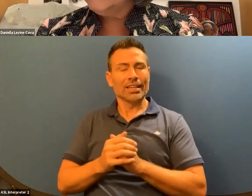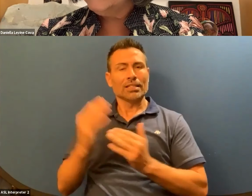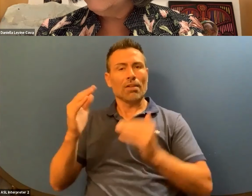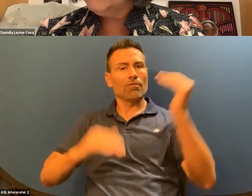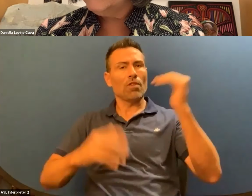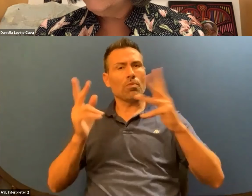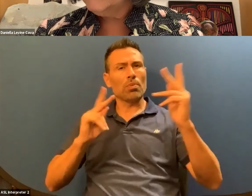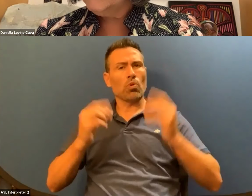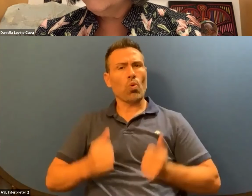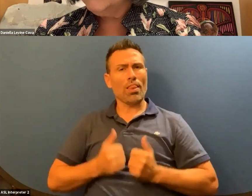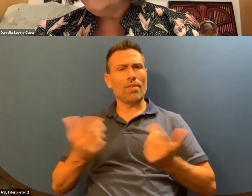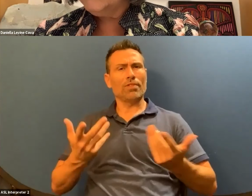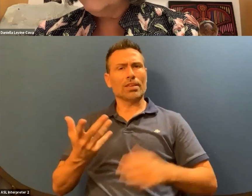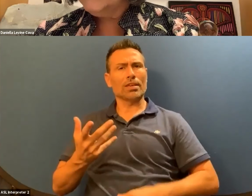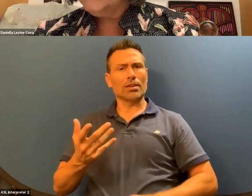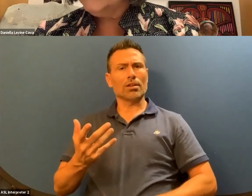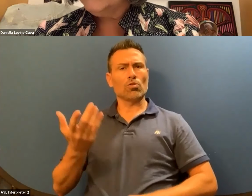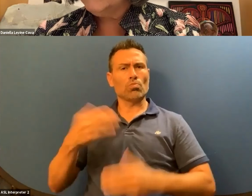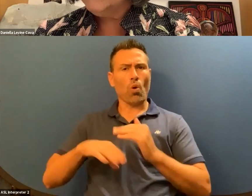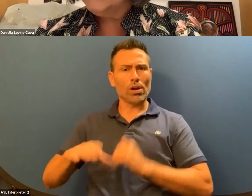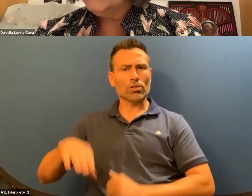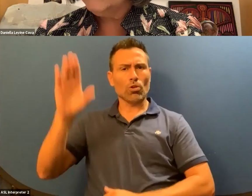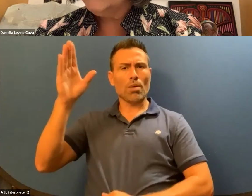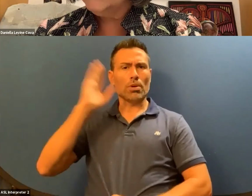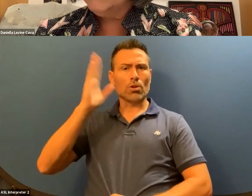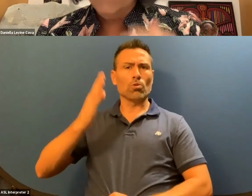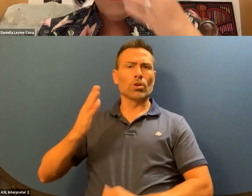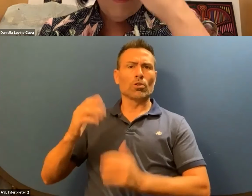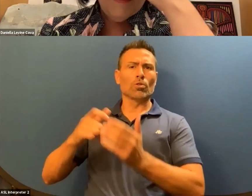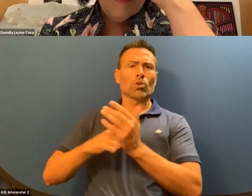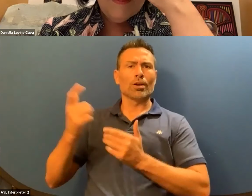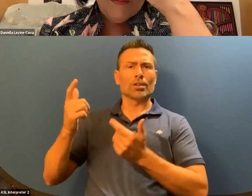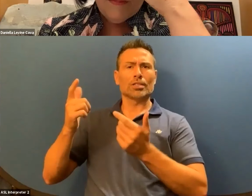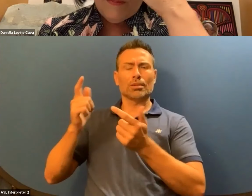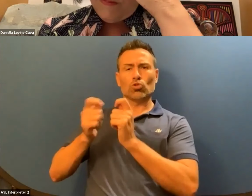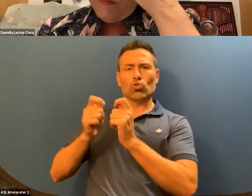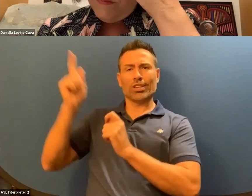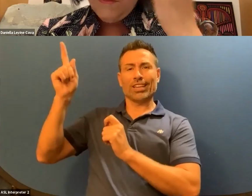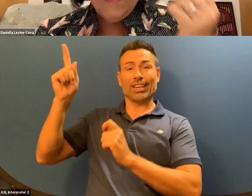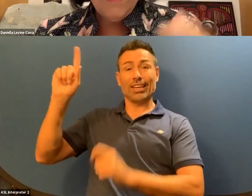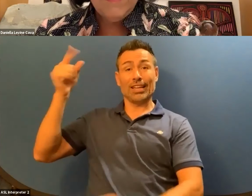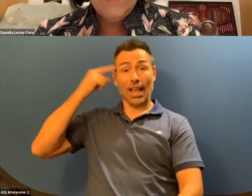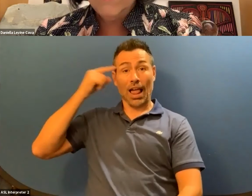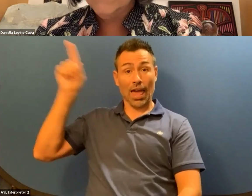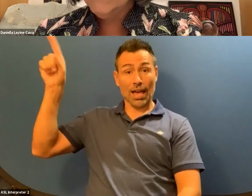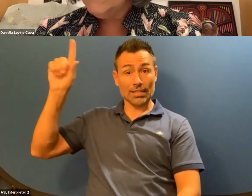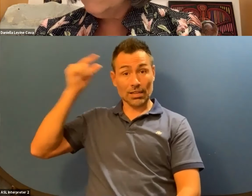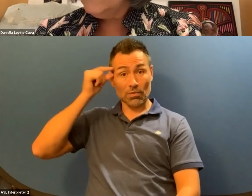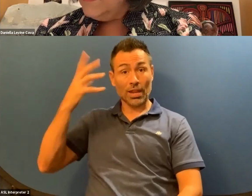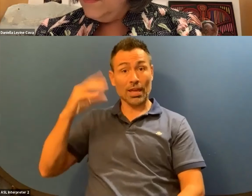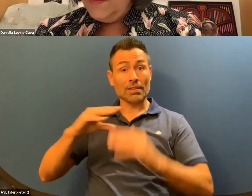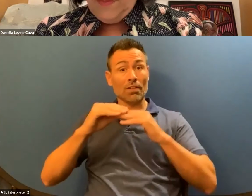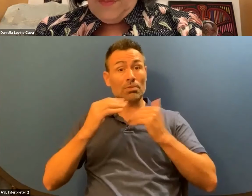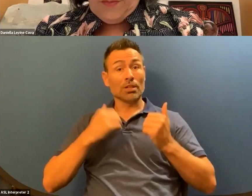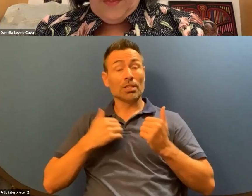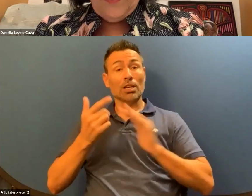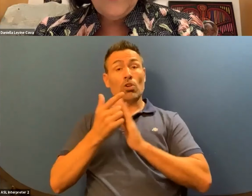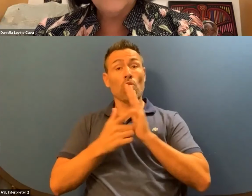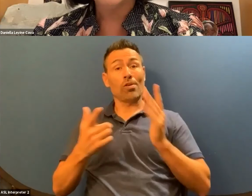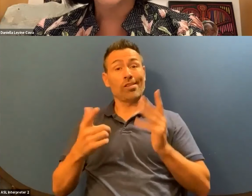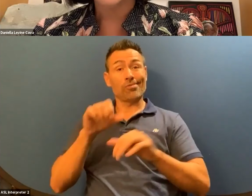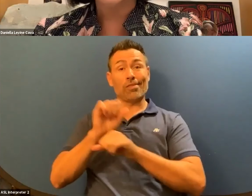going to take some tweaking in Tallahassee for flexibility in the law. And then at the same time, work with Pedro Garcia, our